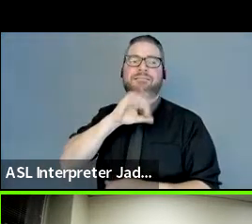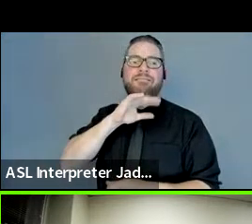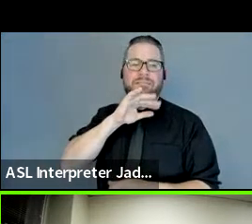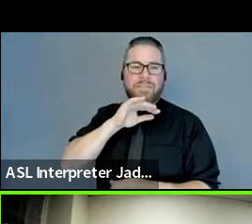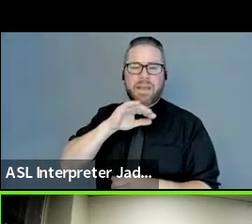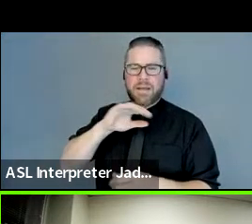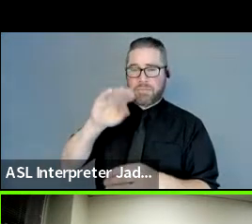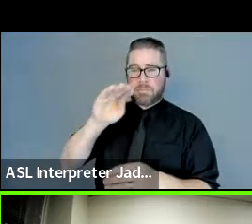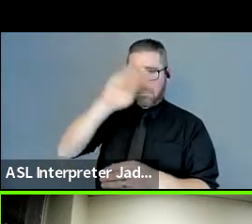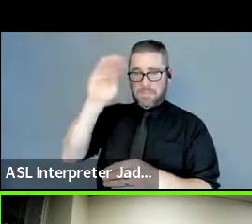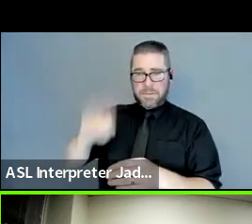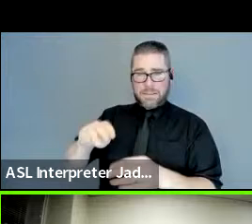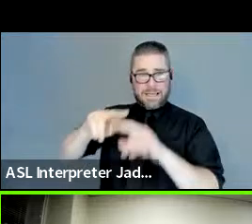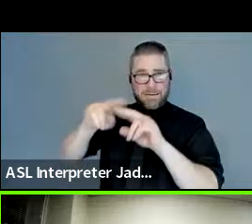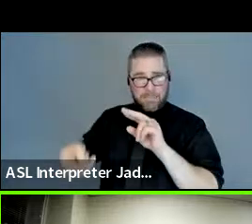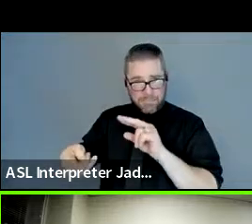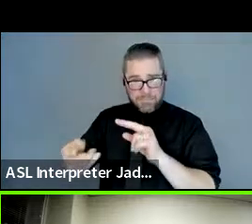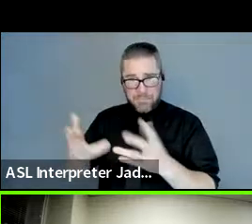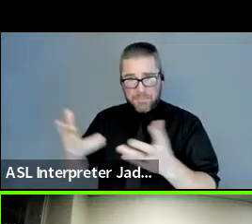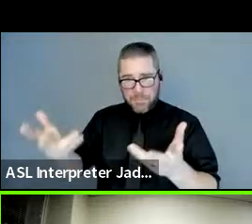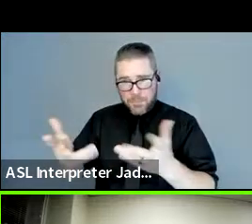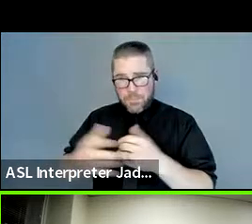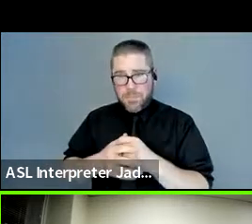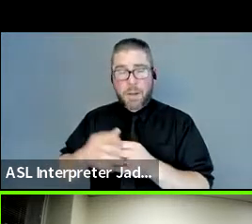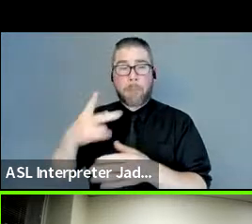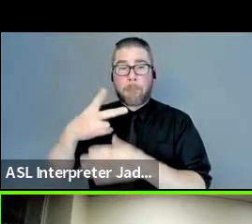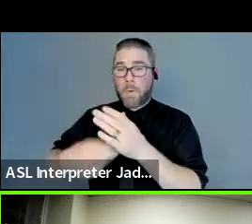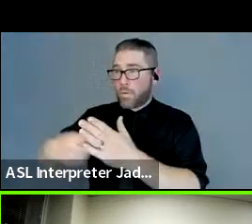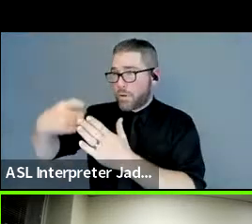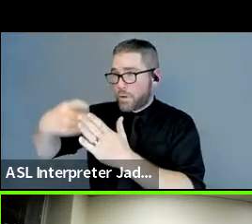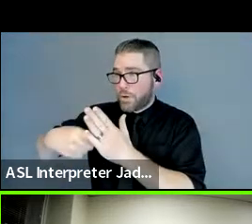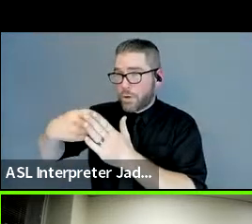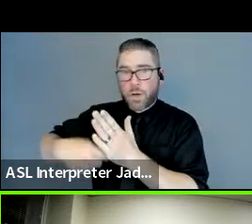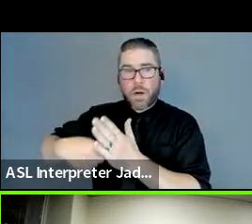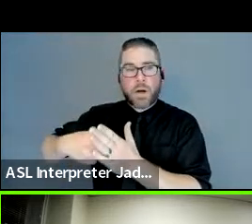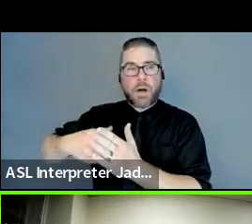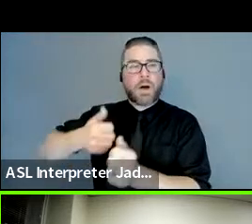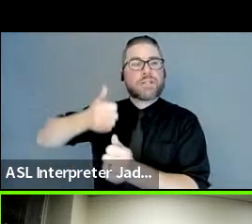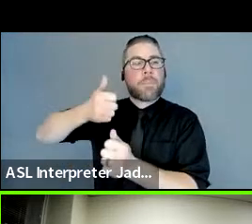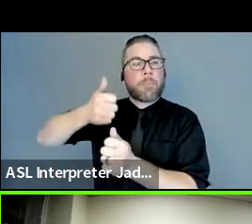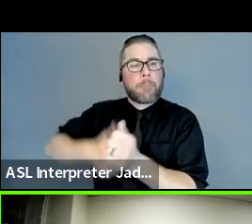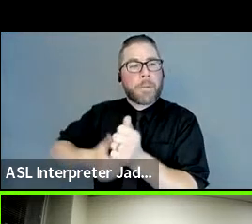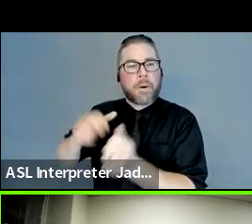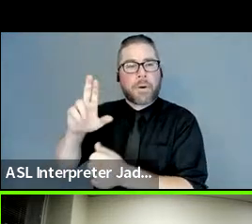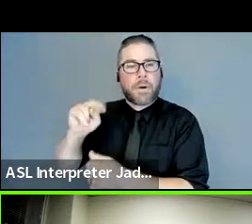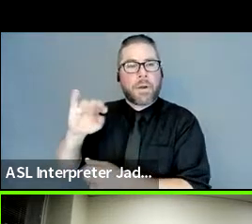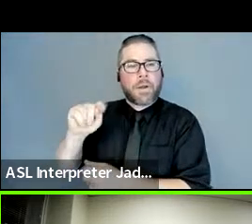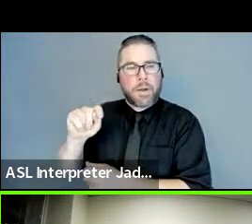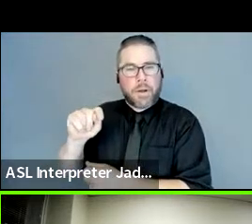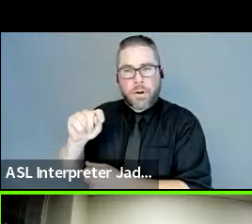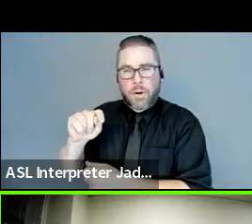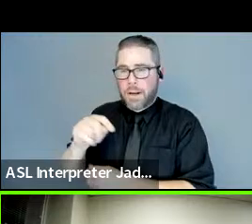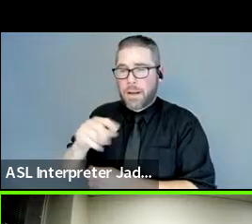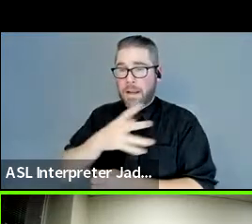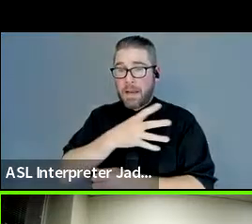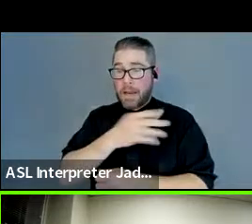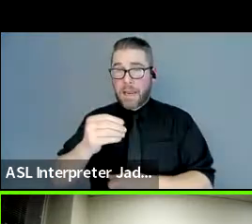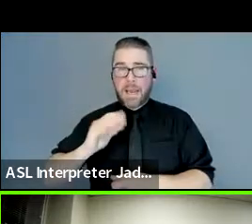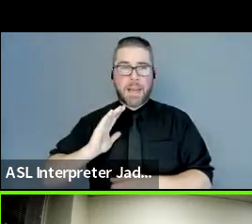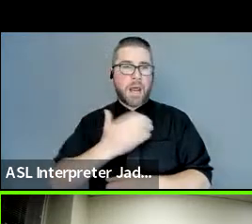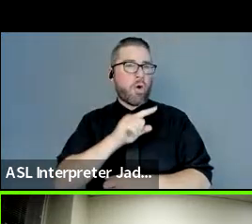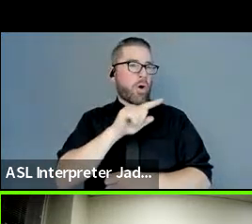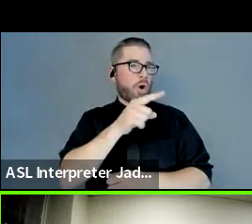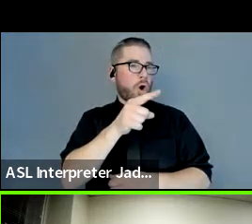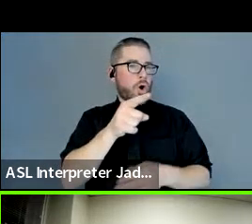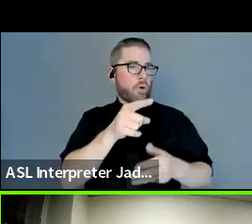that, both the cost per unit and then what are we getting. Our original SERP had estimates of